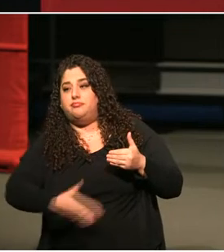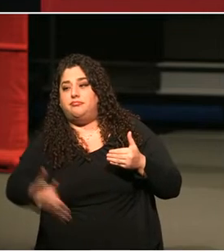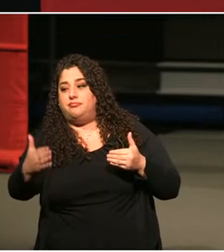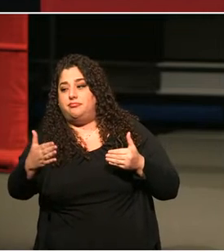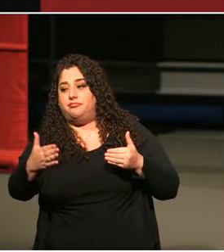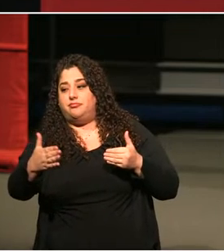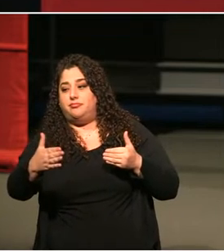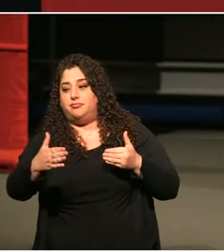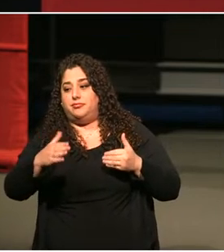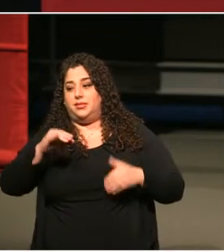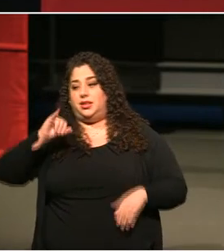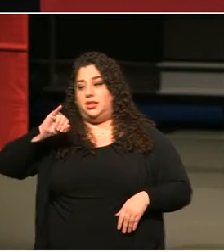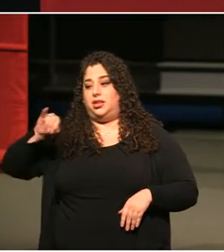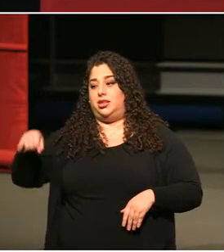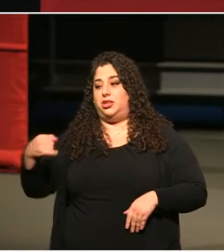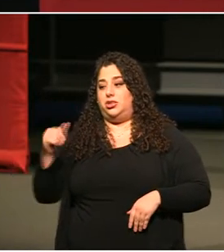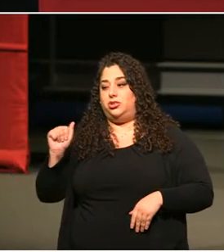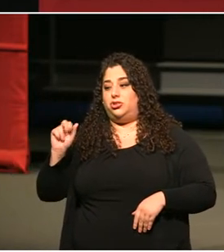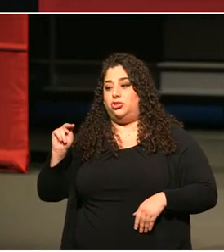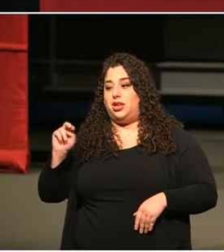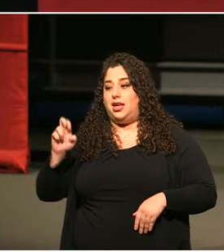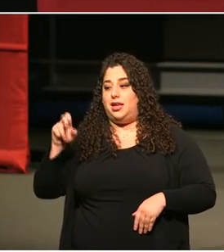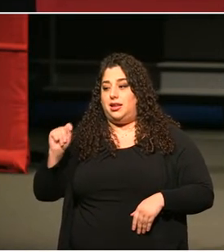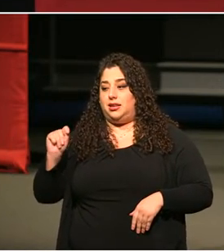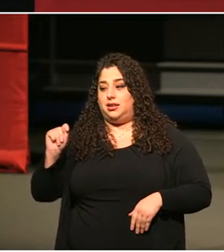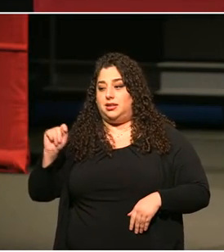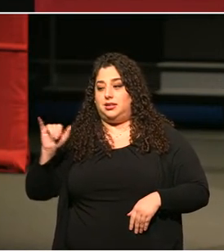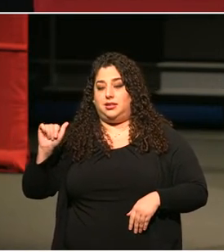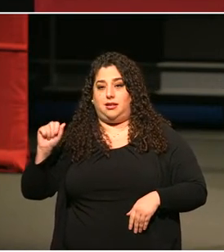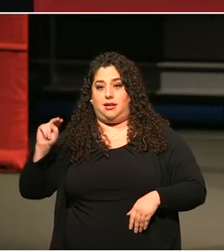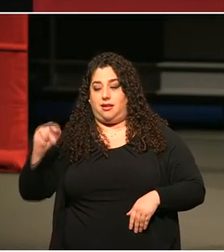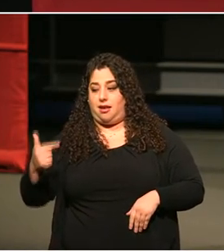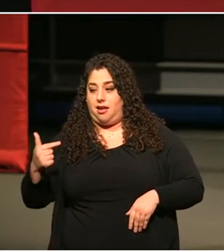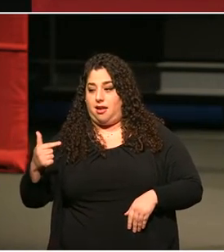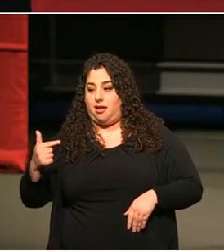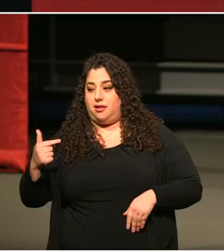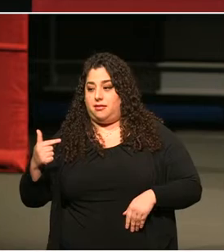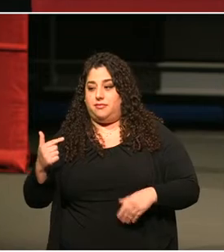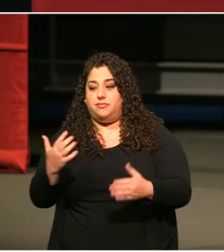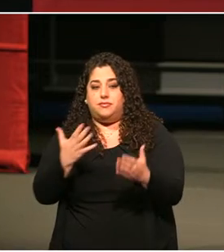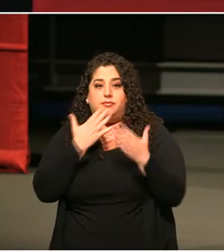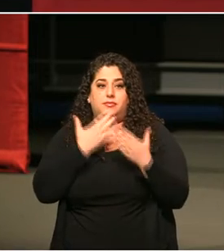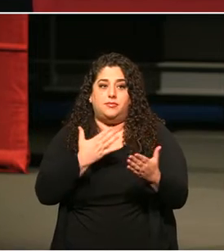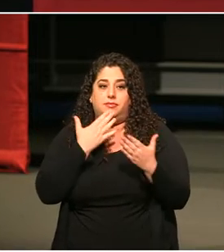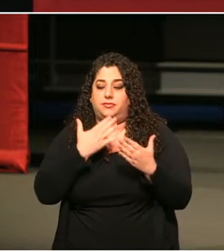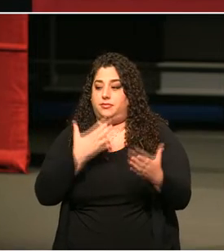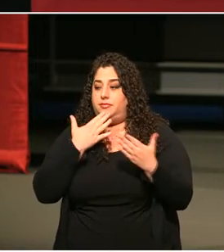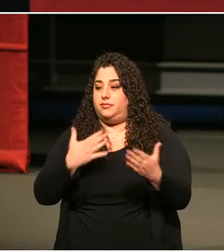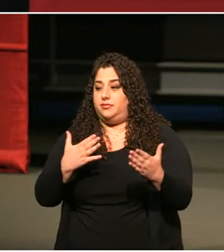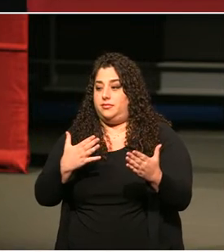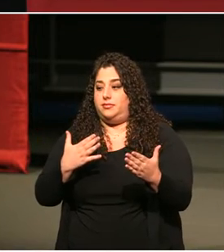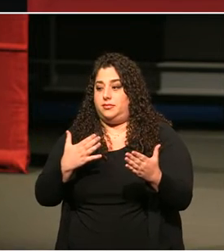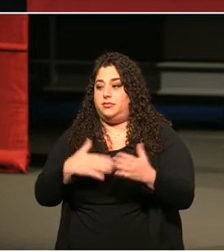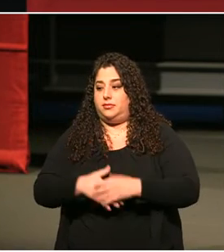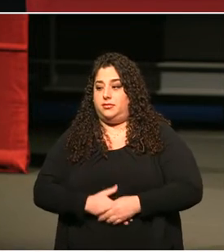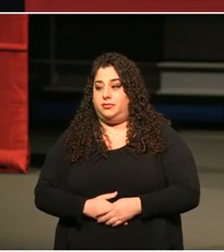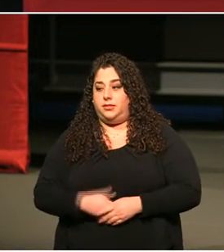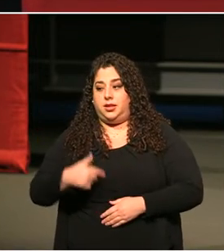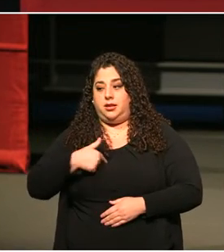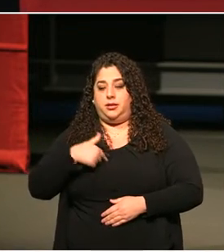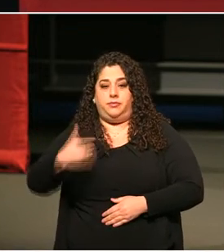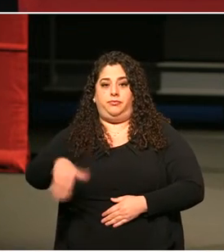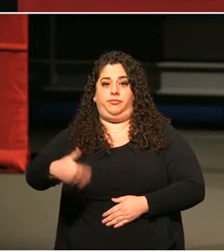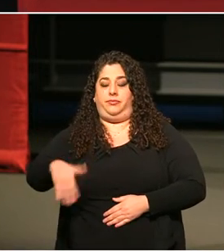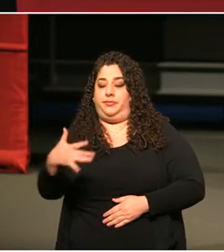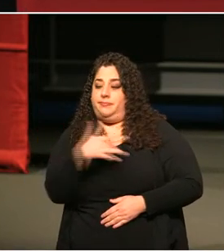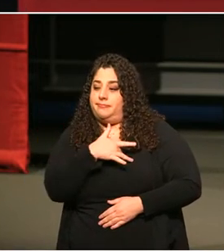Thank you so much. I'm going off script now because I am just so truly and deeply moved by this